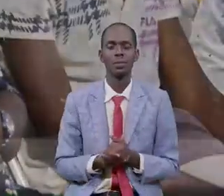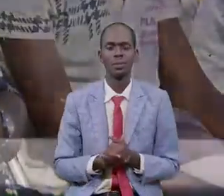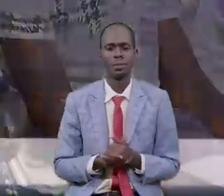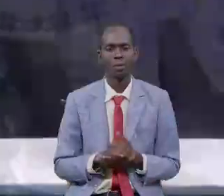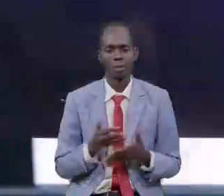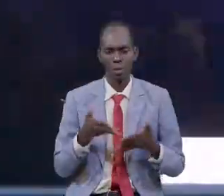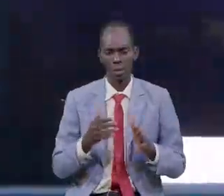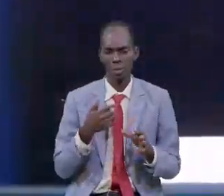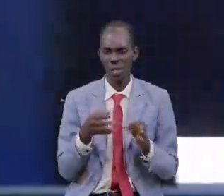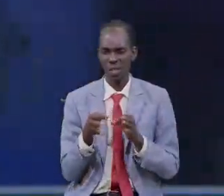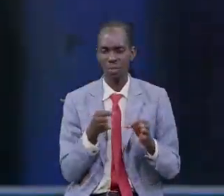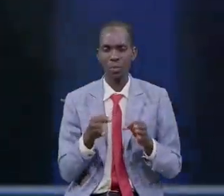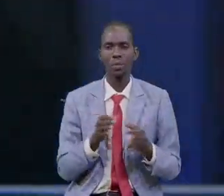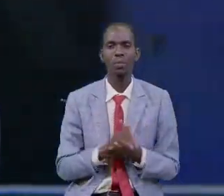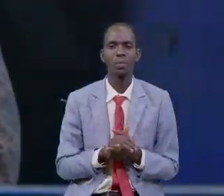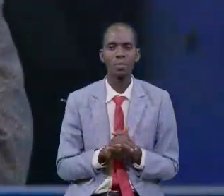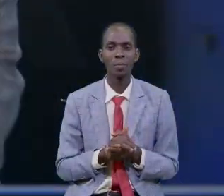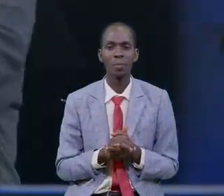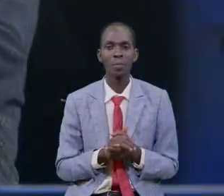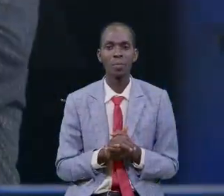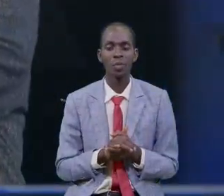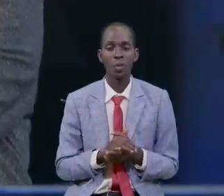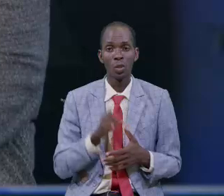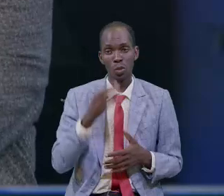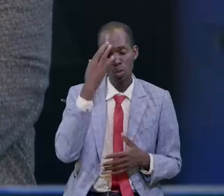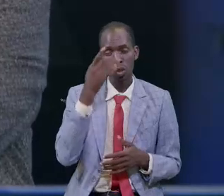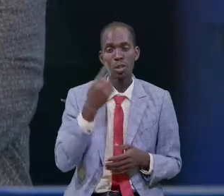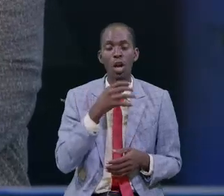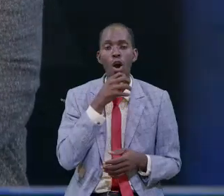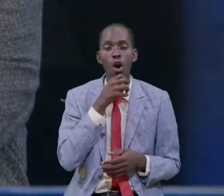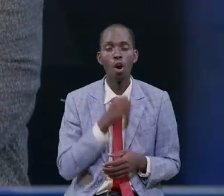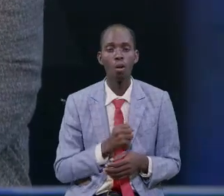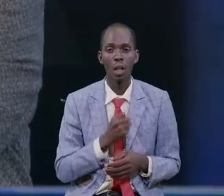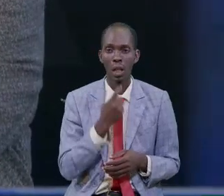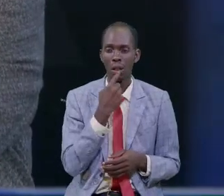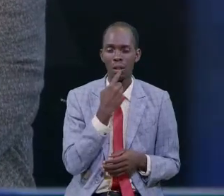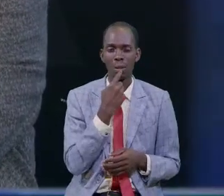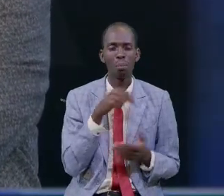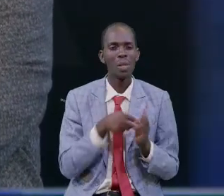you. You know, the old tongue, I am poor,